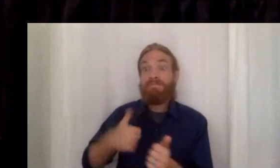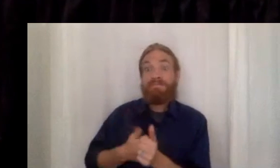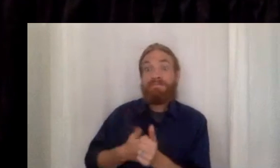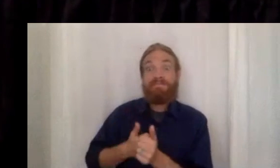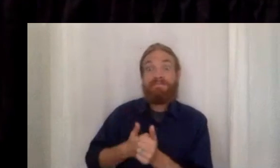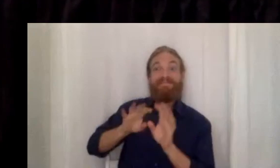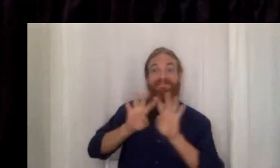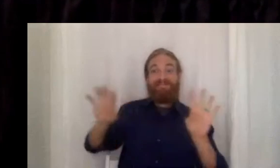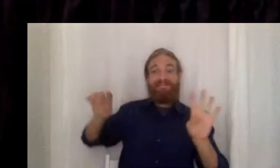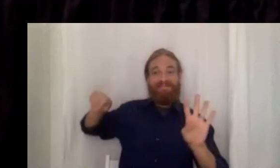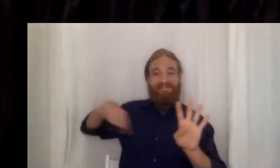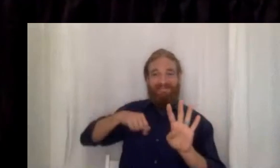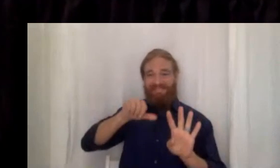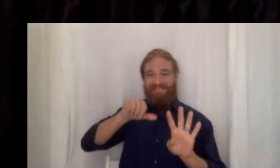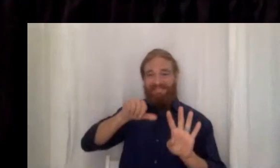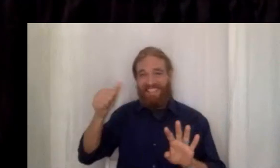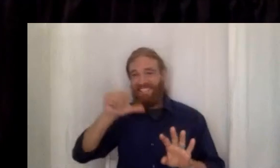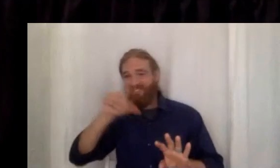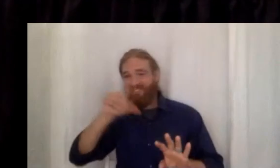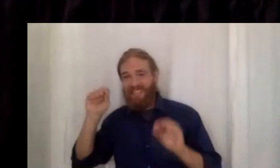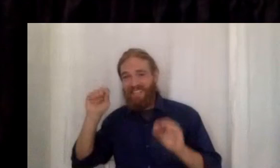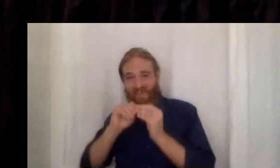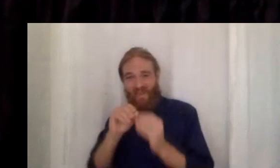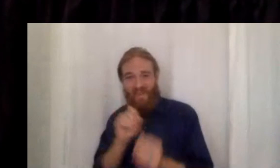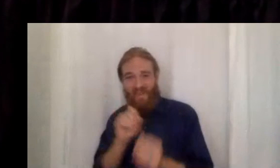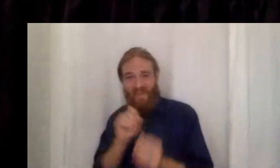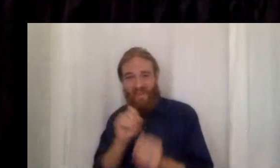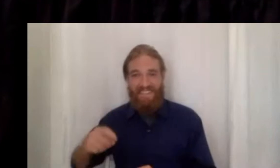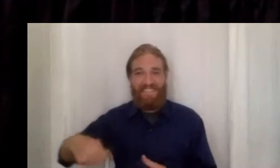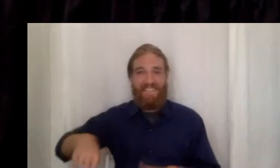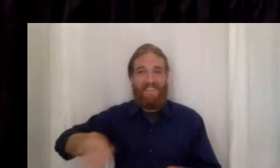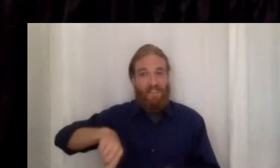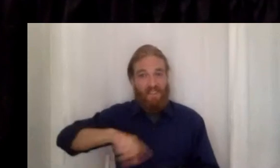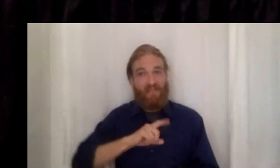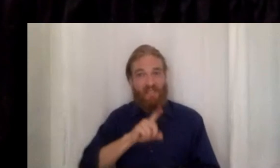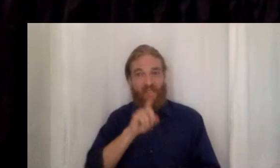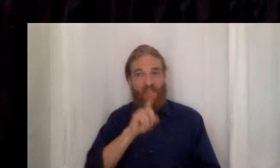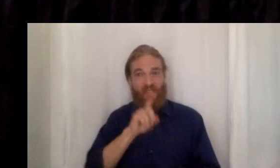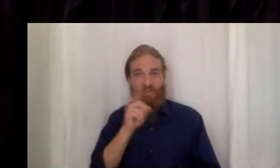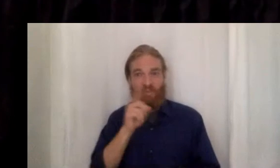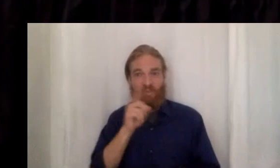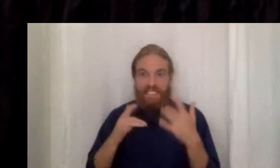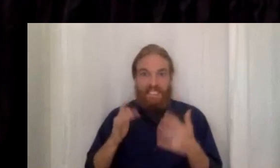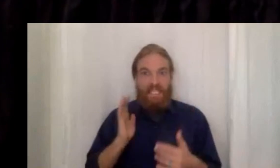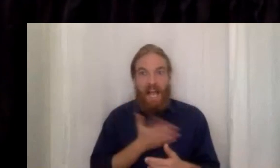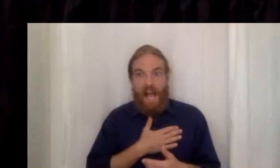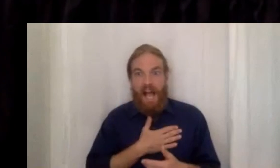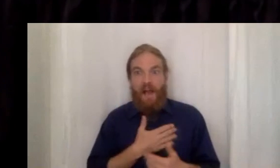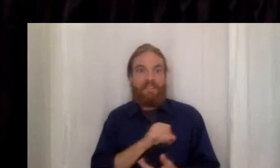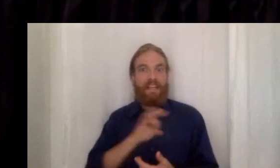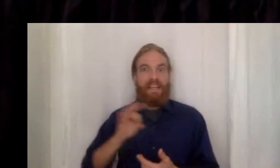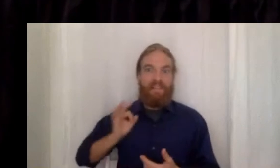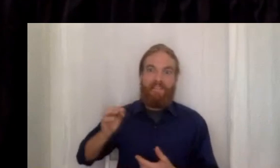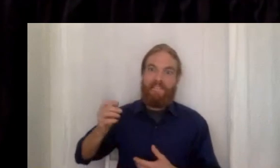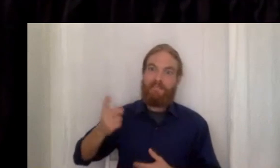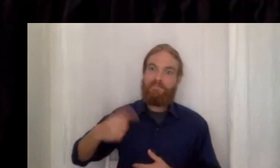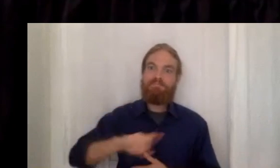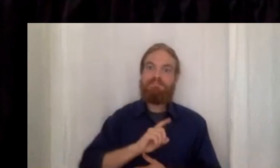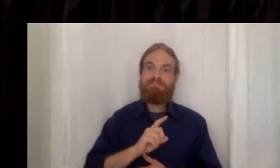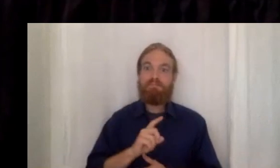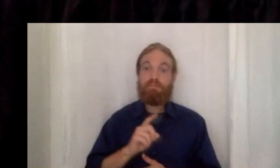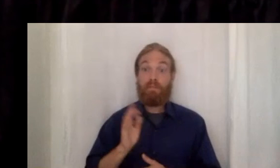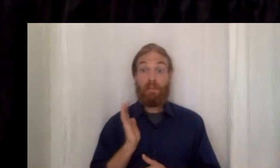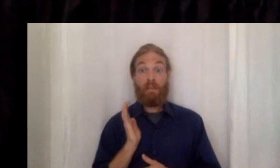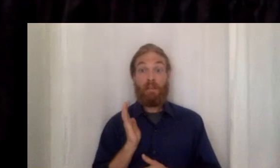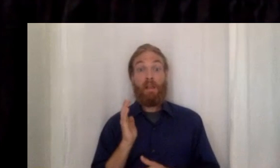A community our size usually has steady state 256 full-time employees